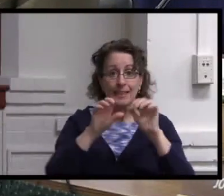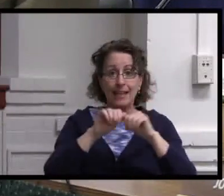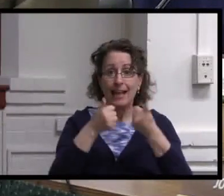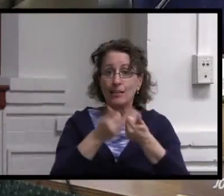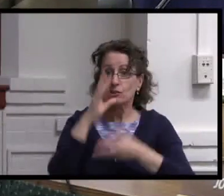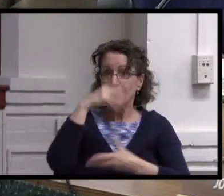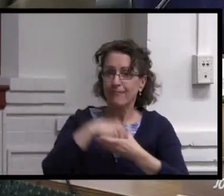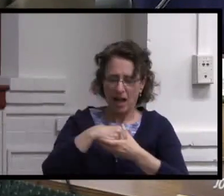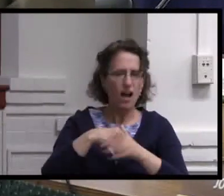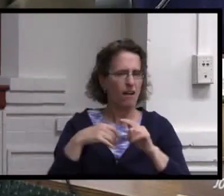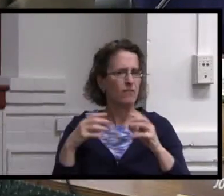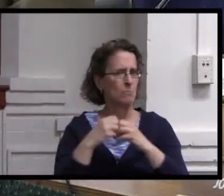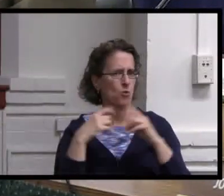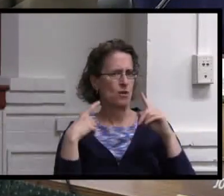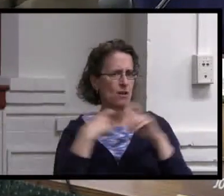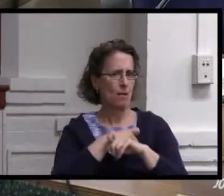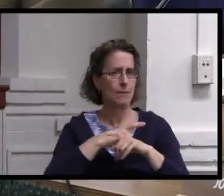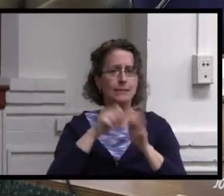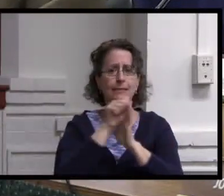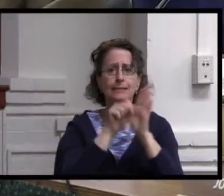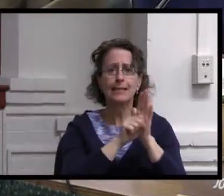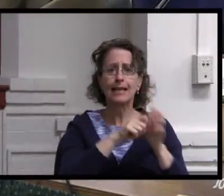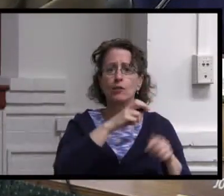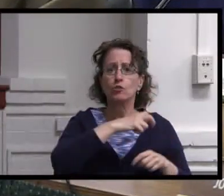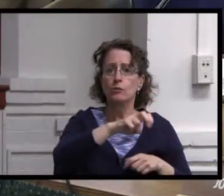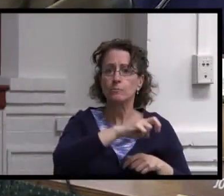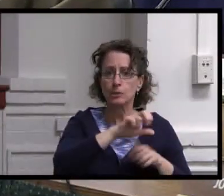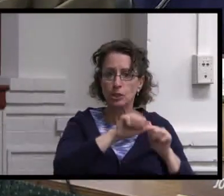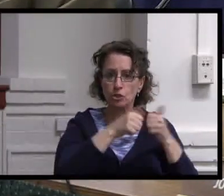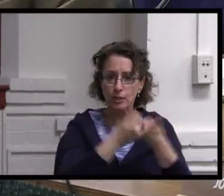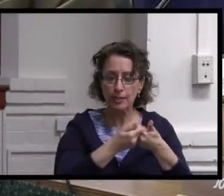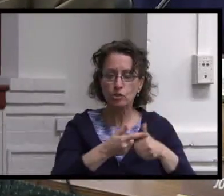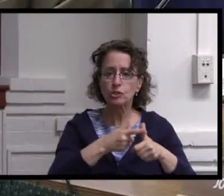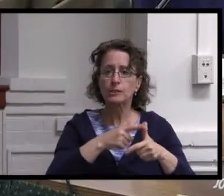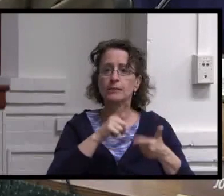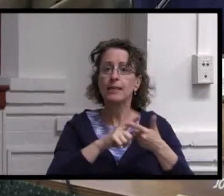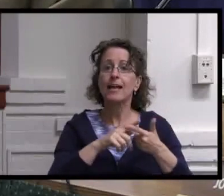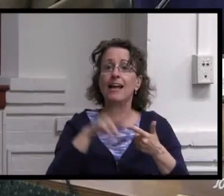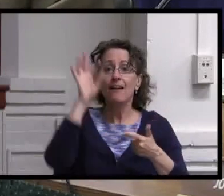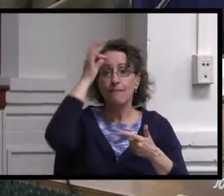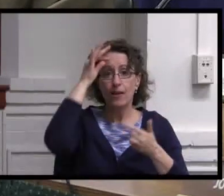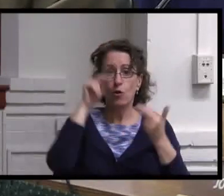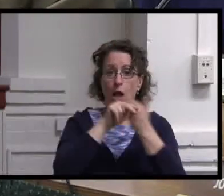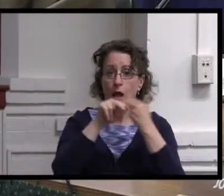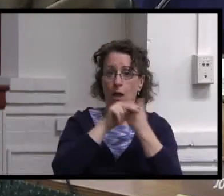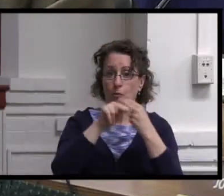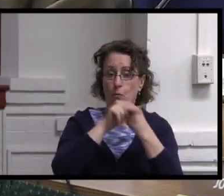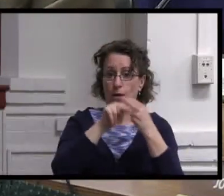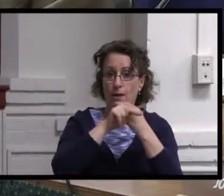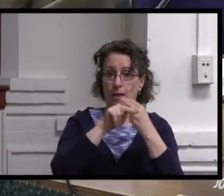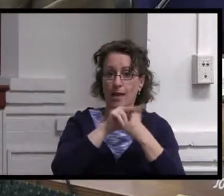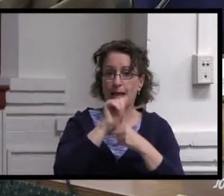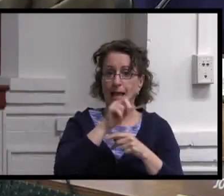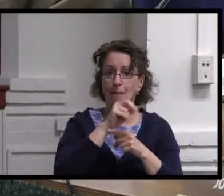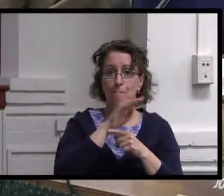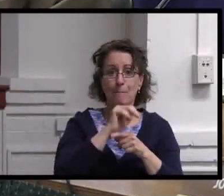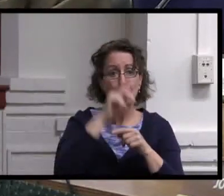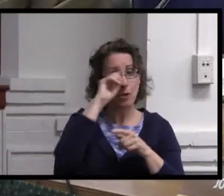State Department of Buildings and General Services, the Federal Highway Administration, because it's an interstate highway welcome